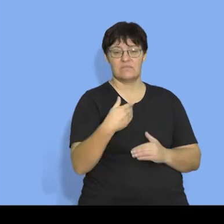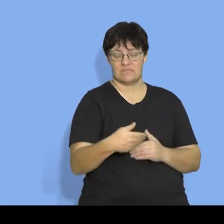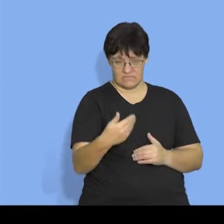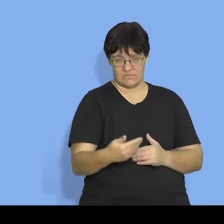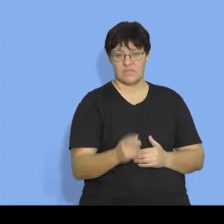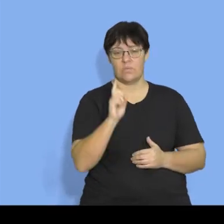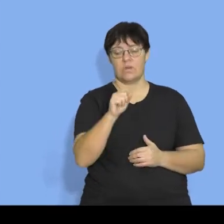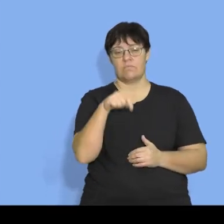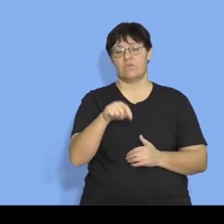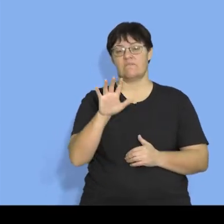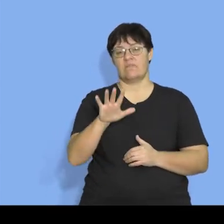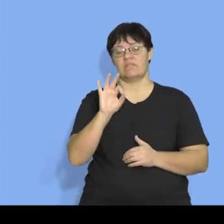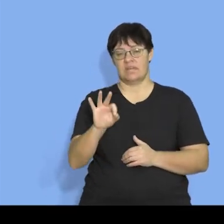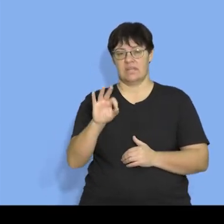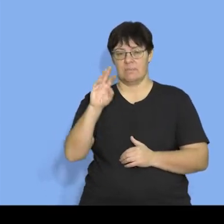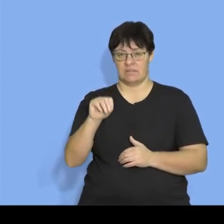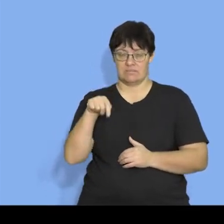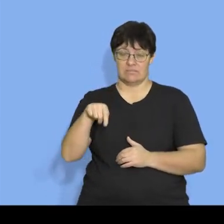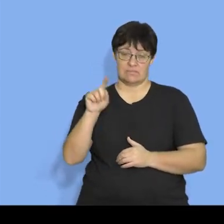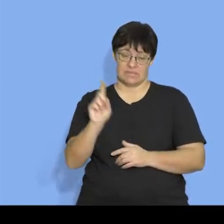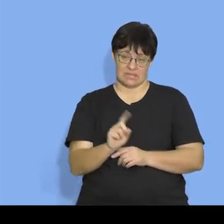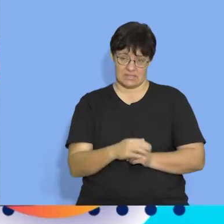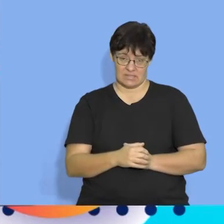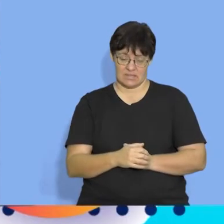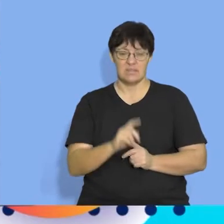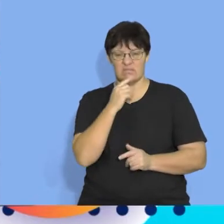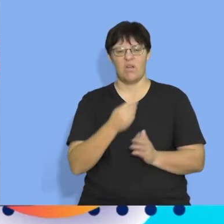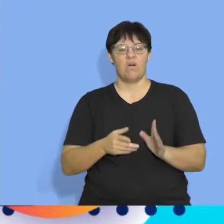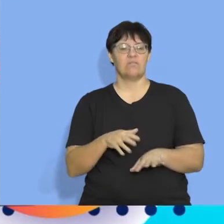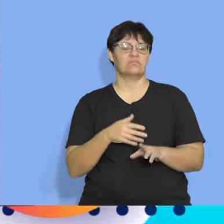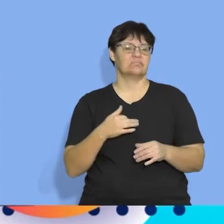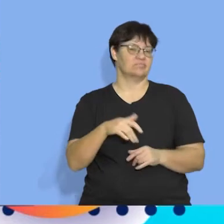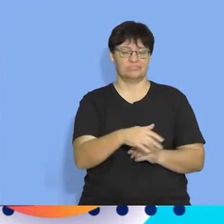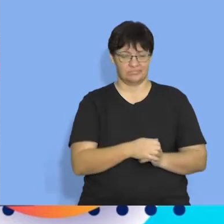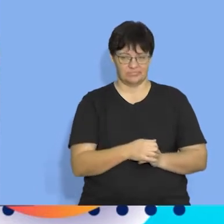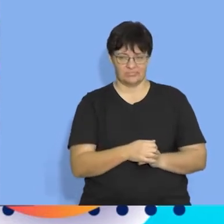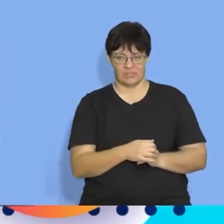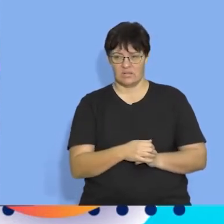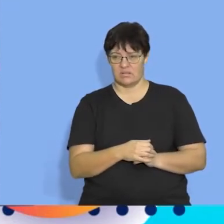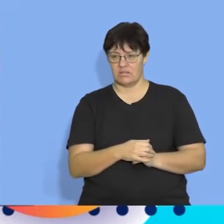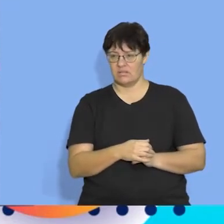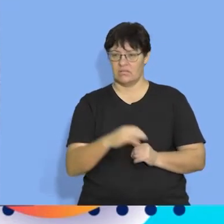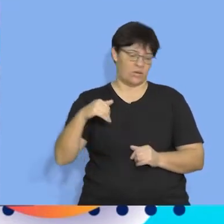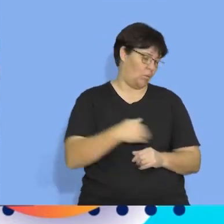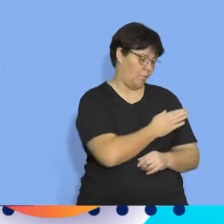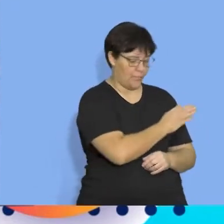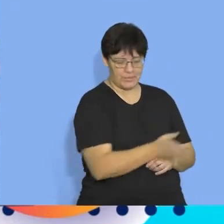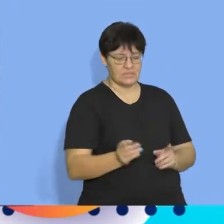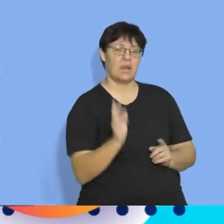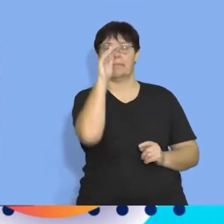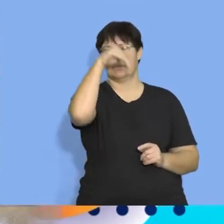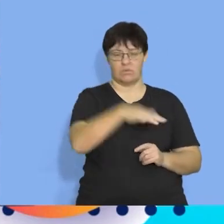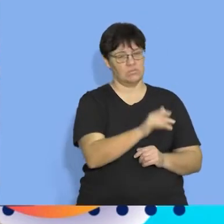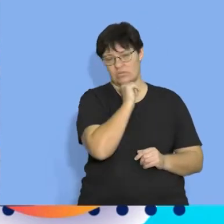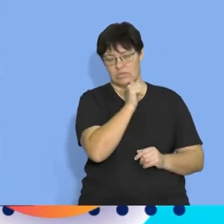moment, is 1,53 meters per second. That's her speed. I don't care that it went round all sorts of corners and